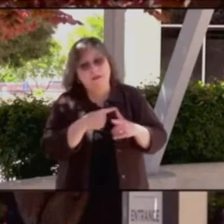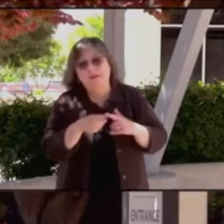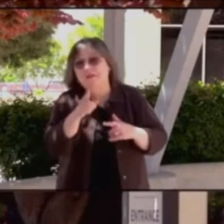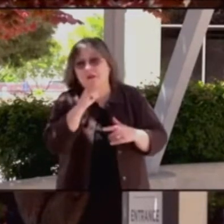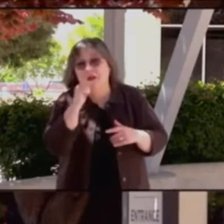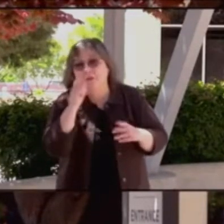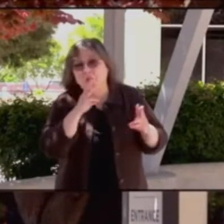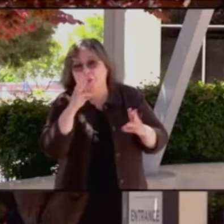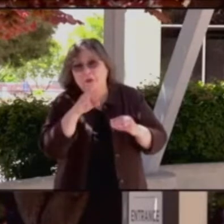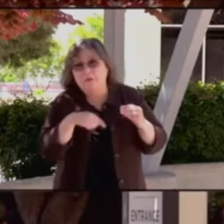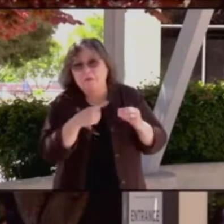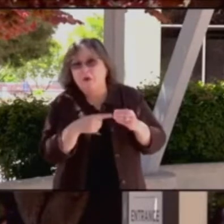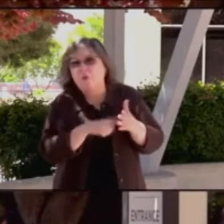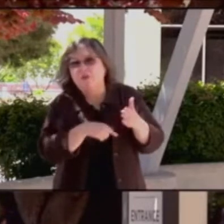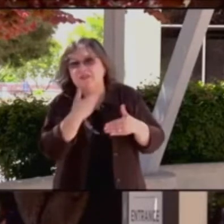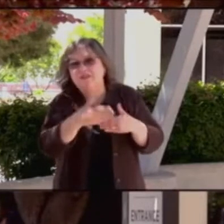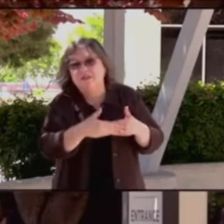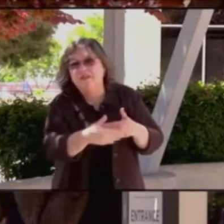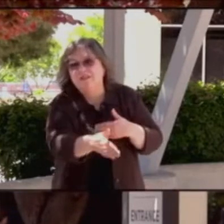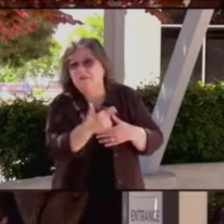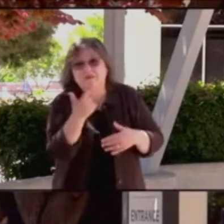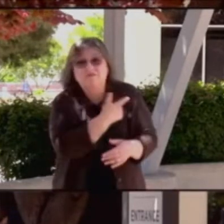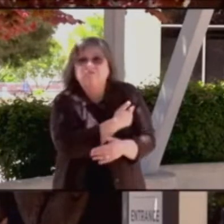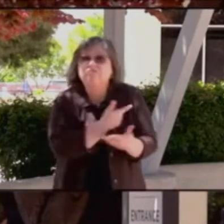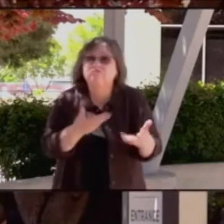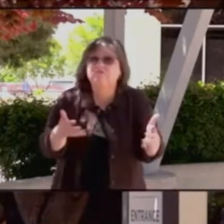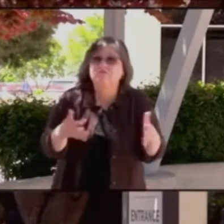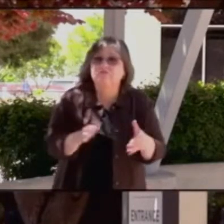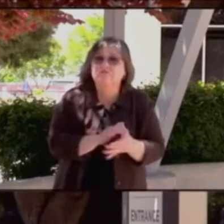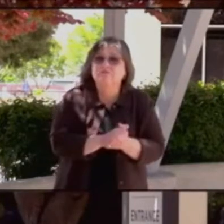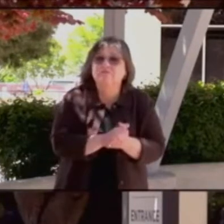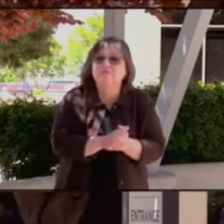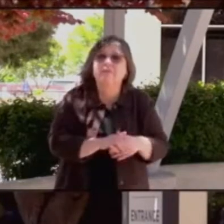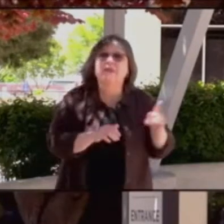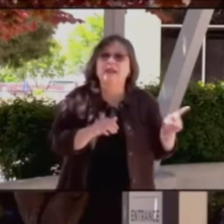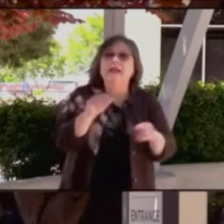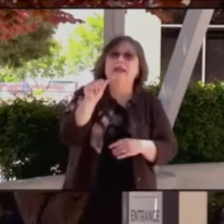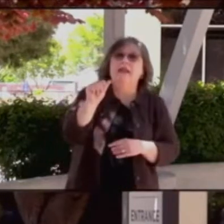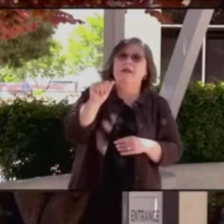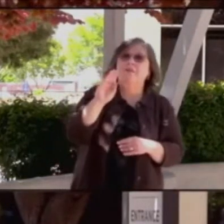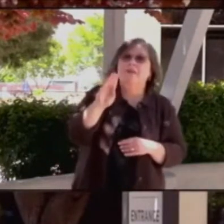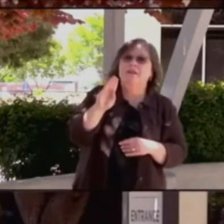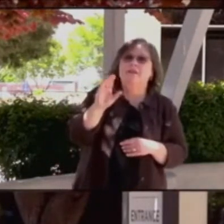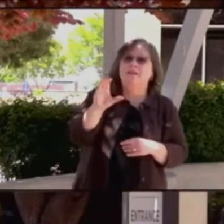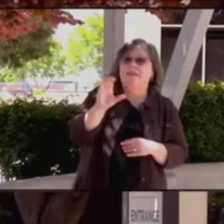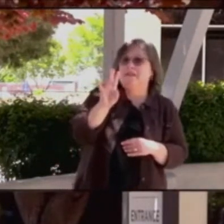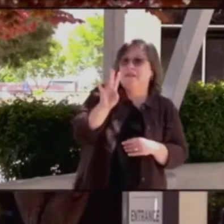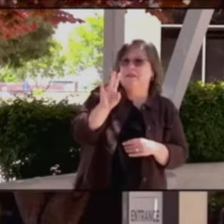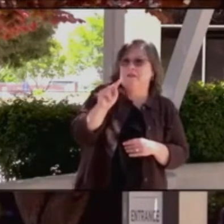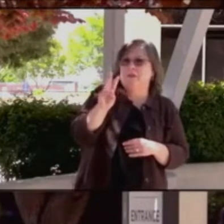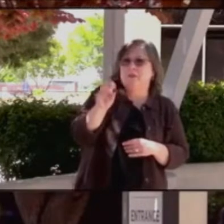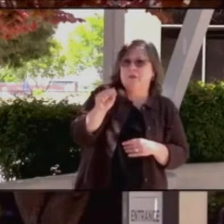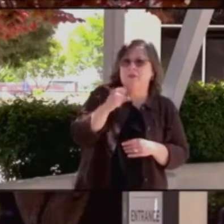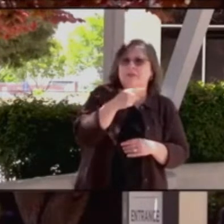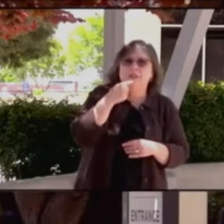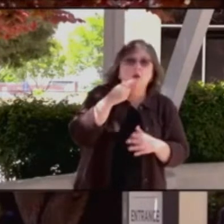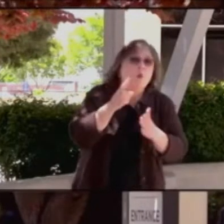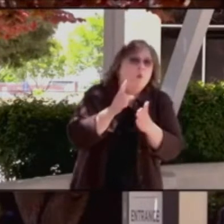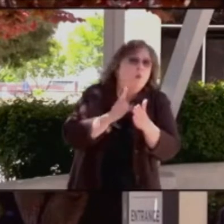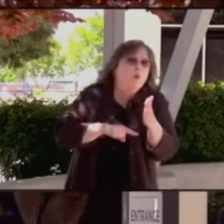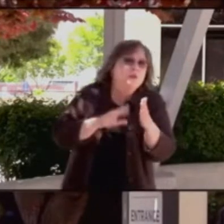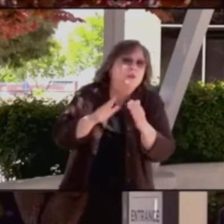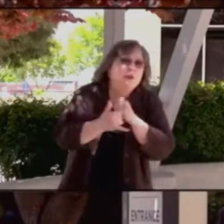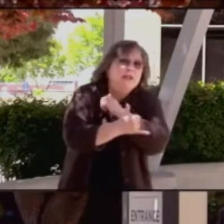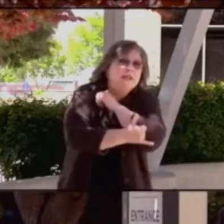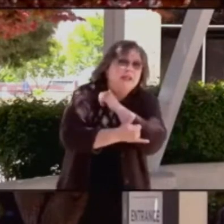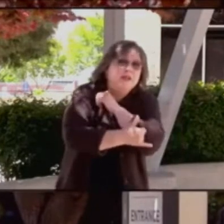7? Hi, this is Greg with ABC 7 News. So what's the plan in Santa Clara County come June 15th? Is your county going to expand